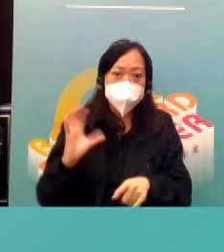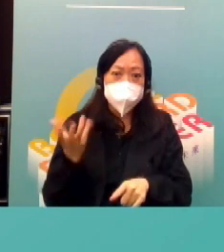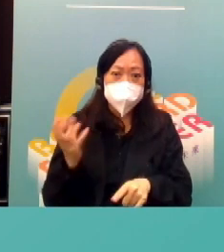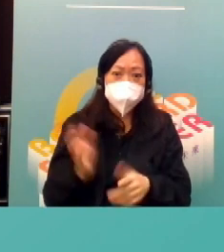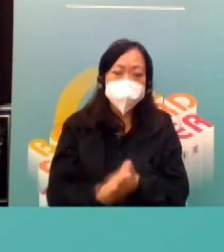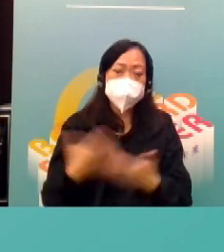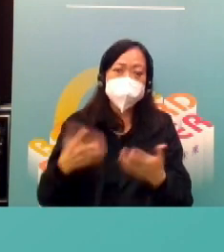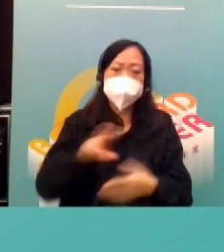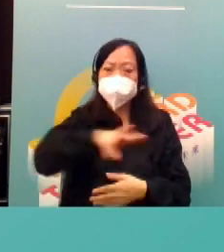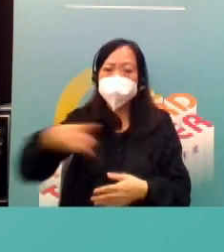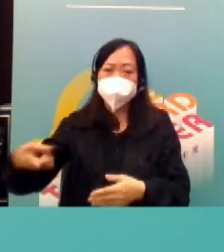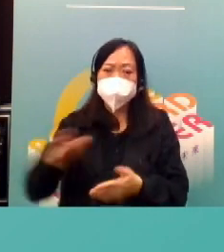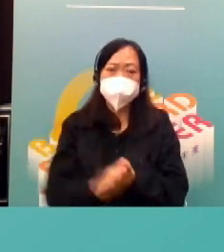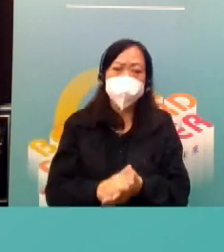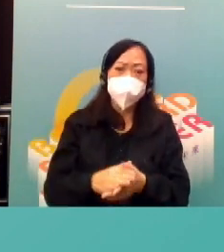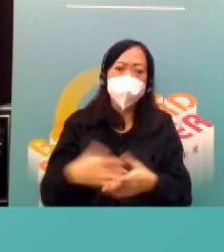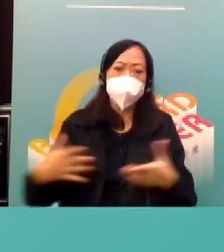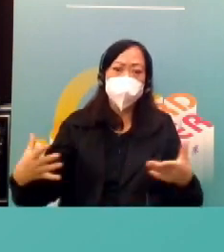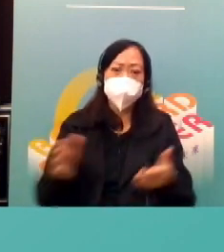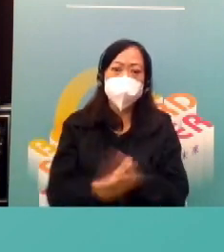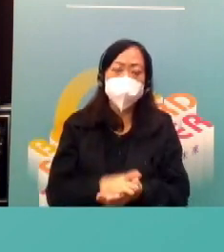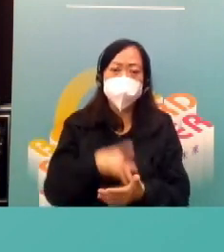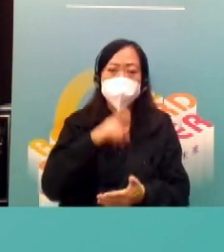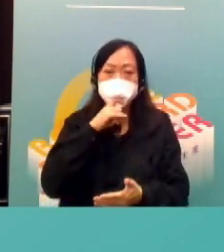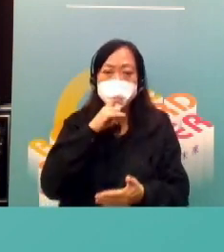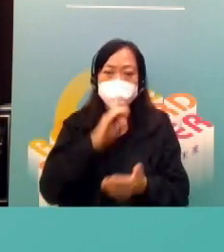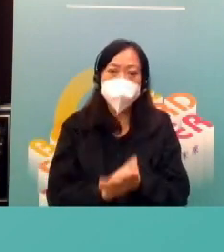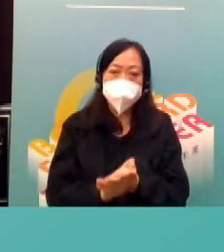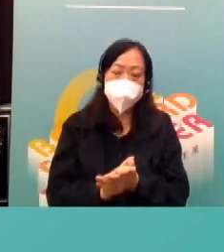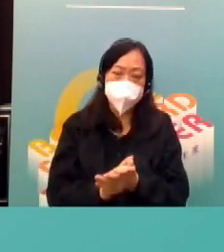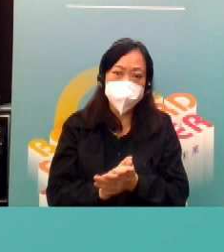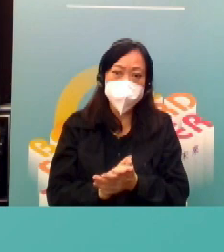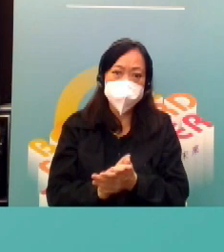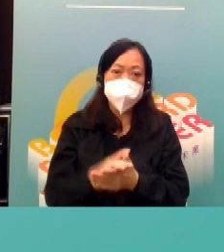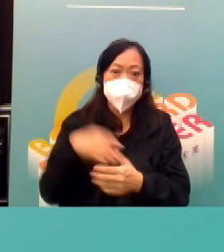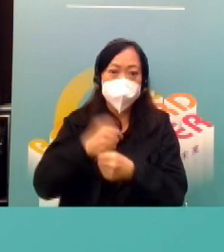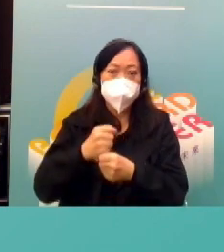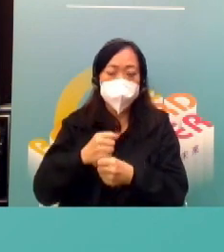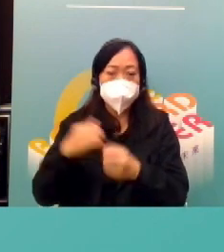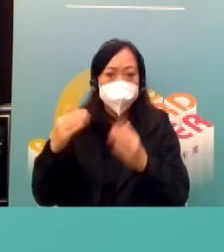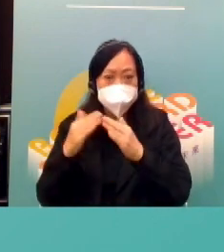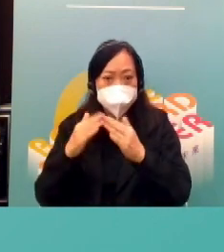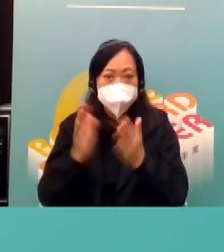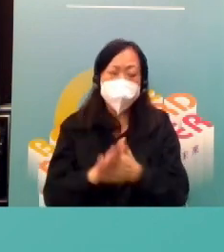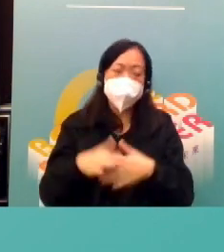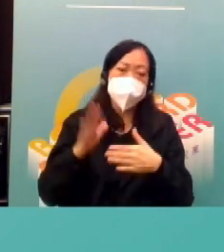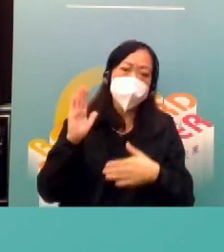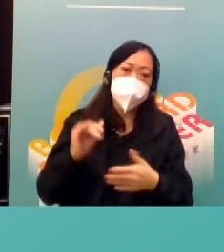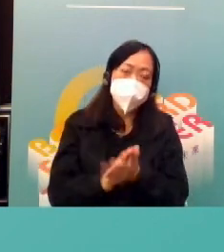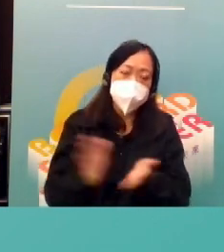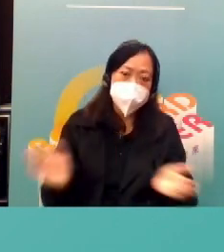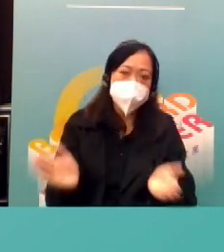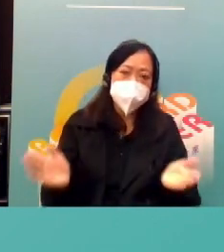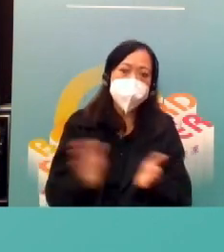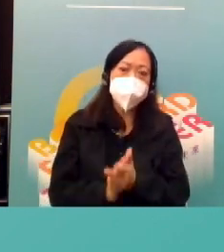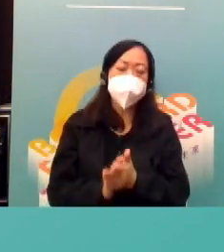more mission-oriented and want to use business as a force for good. We are increasingly finding investment opportunities that have